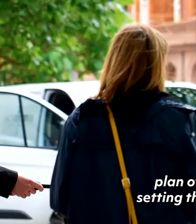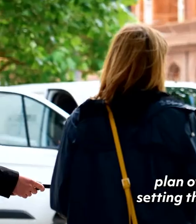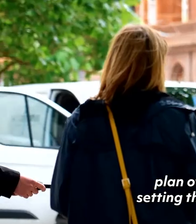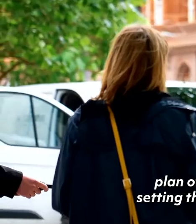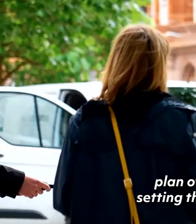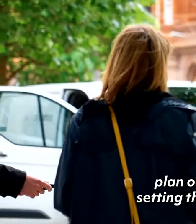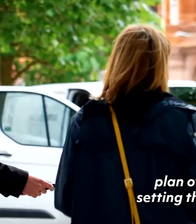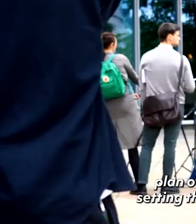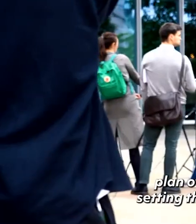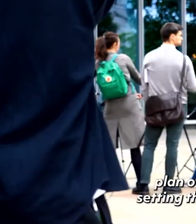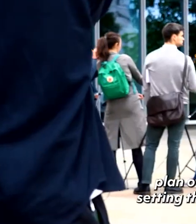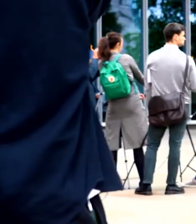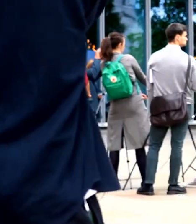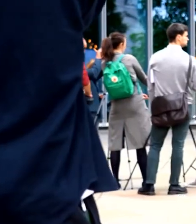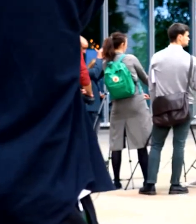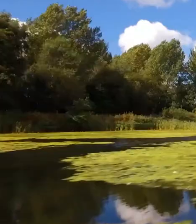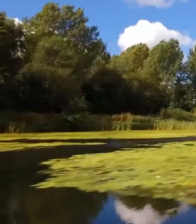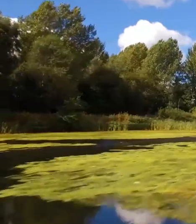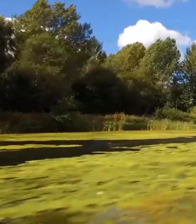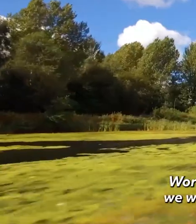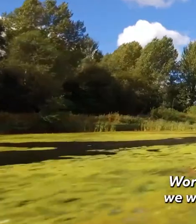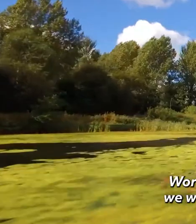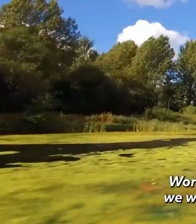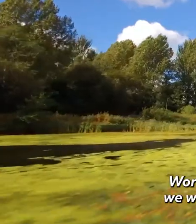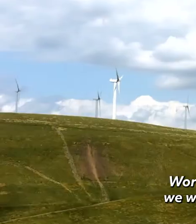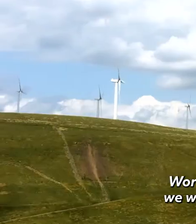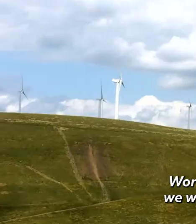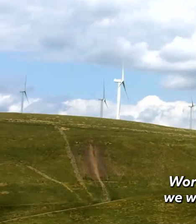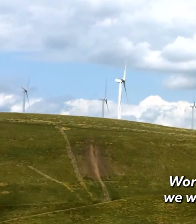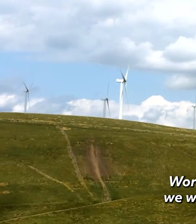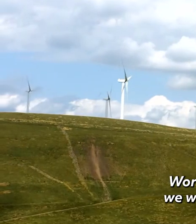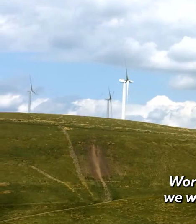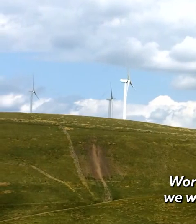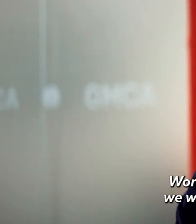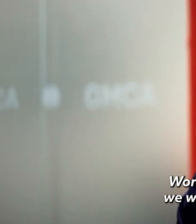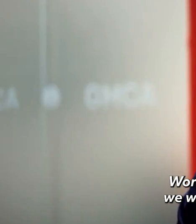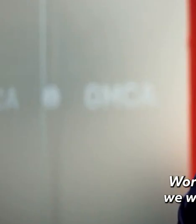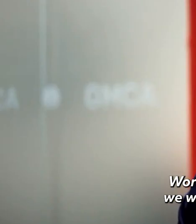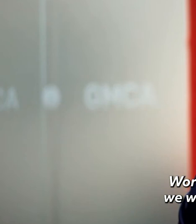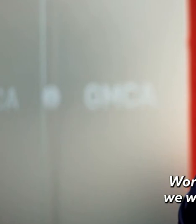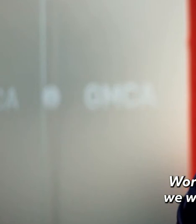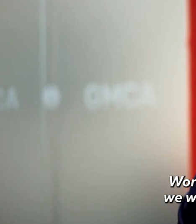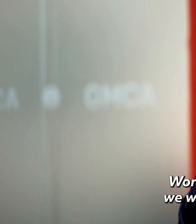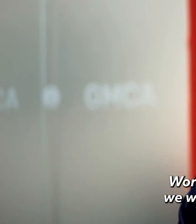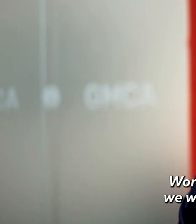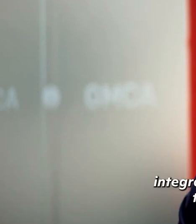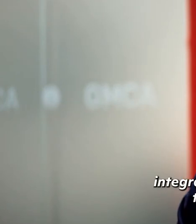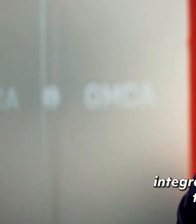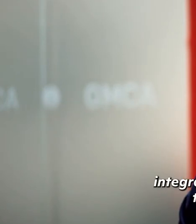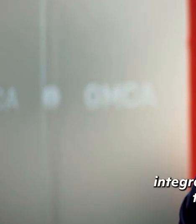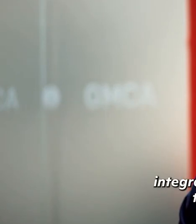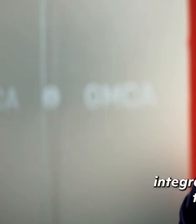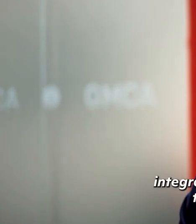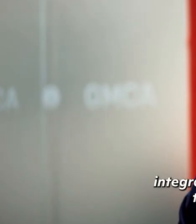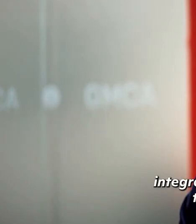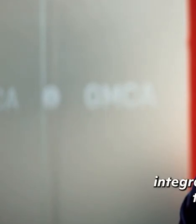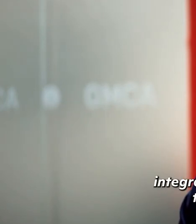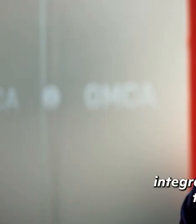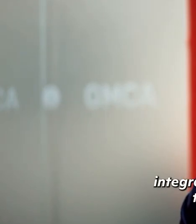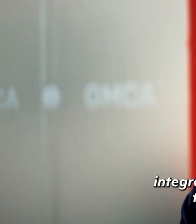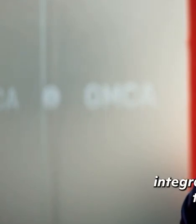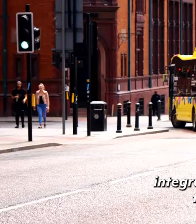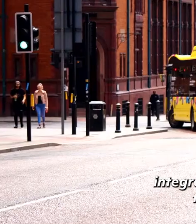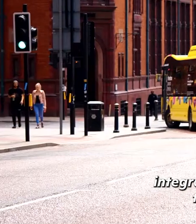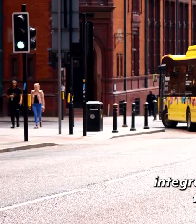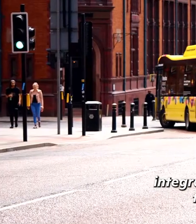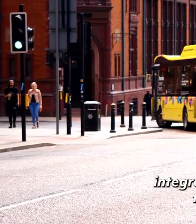the standard for others to follow. Working with the government, we want to bring a London-style integrated public